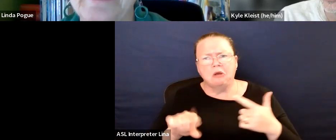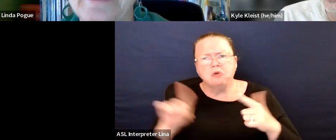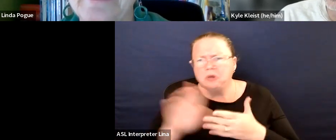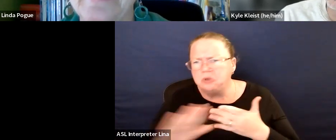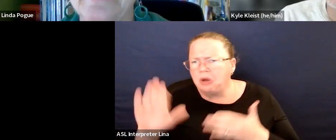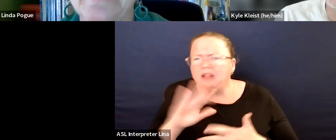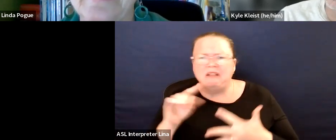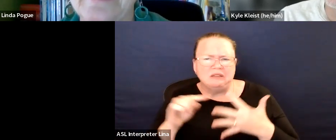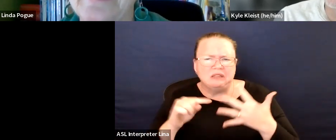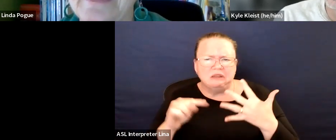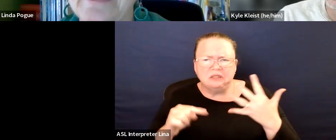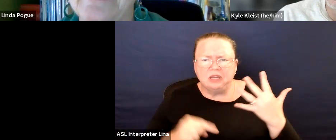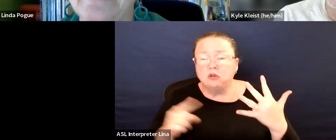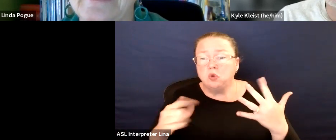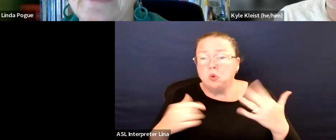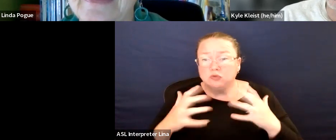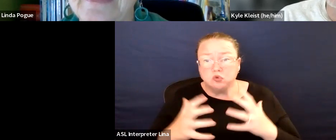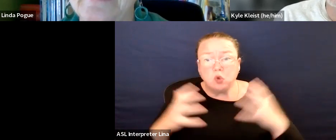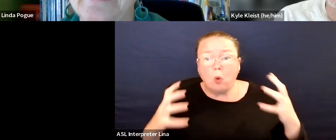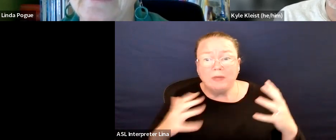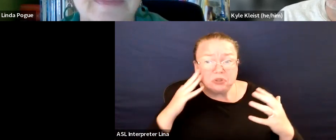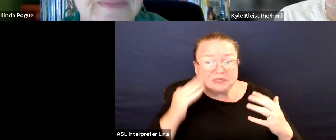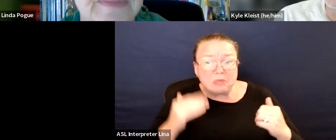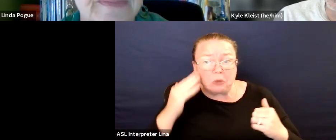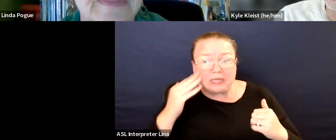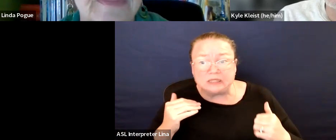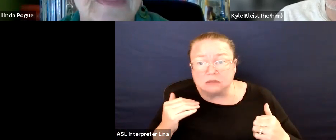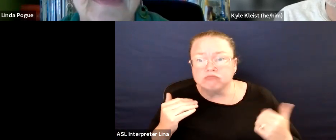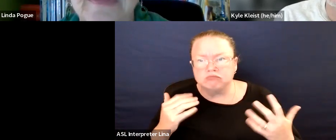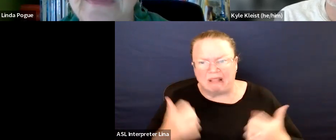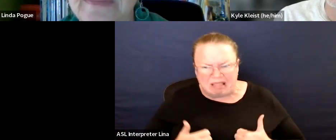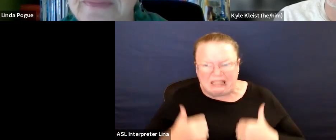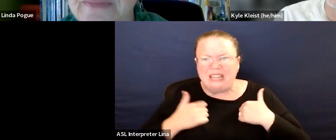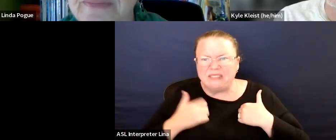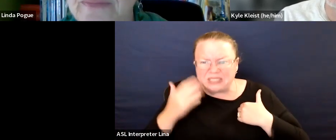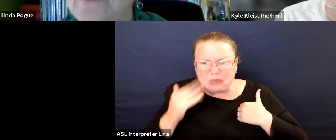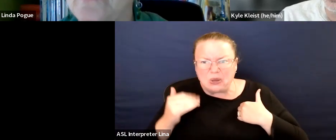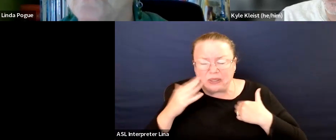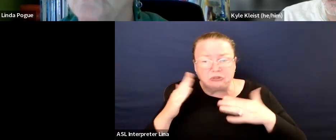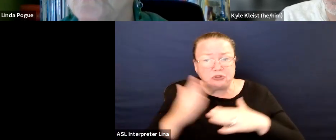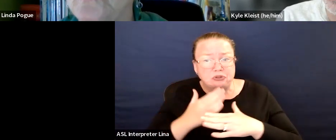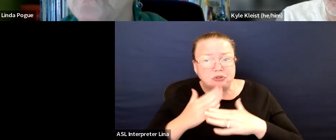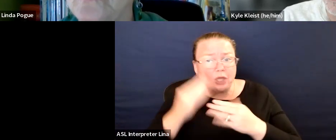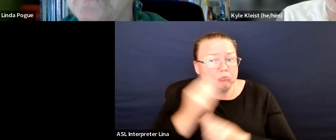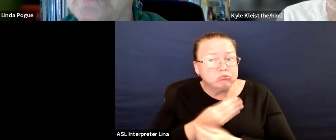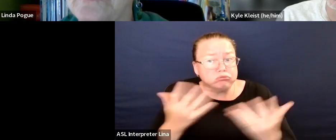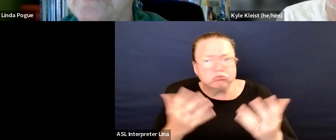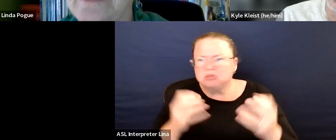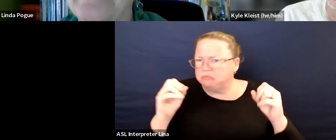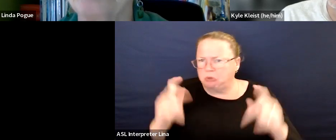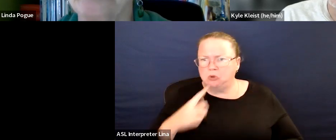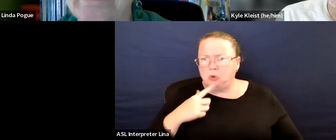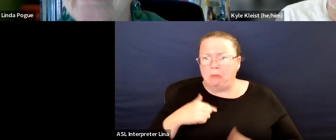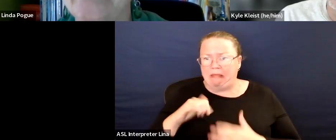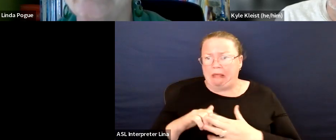this. You have so much experience, you know, lived experience that you can share with other people. And nobody had ever said that to me